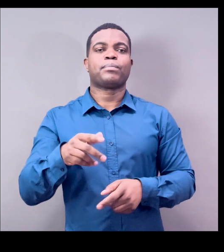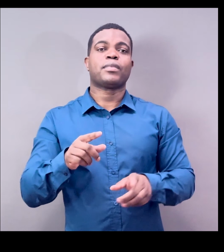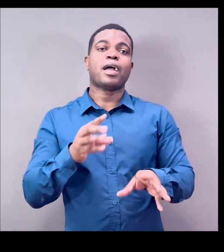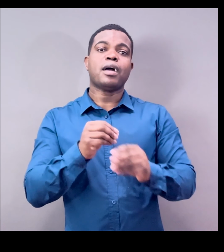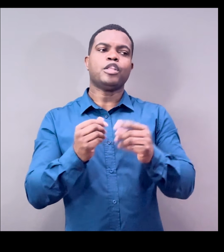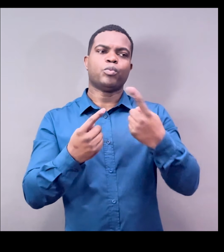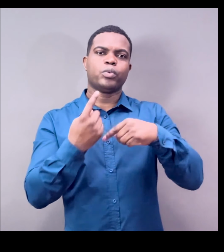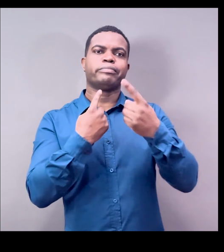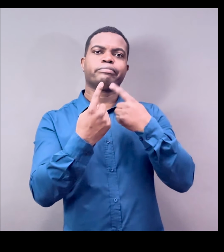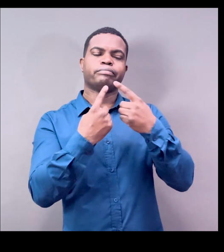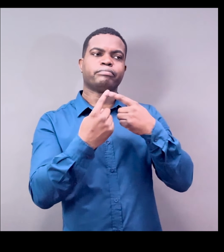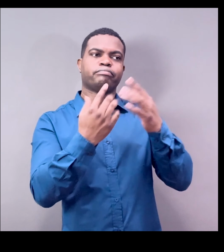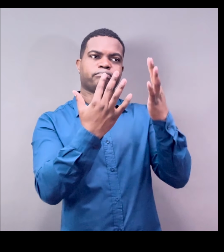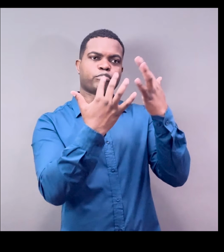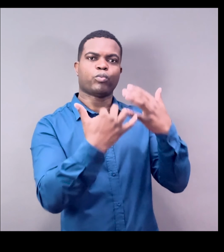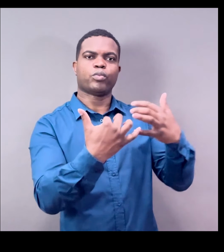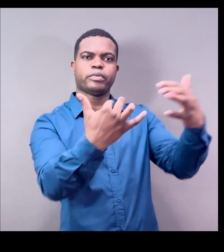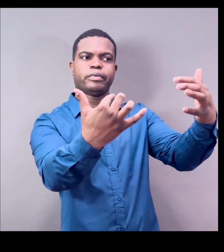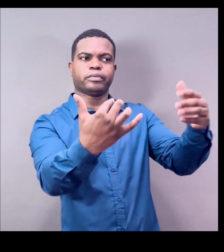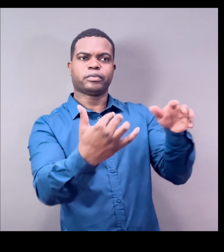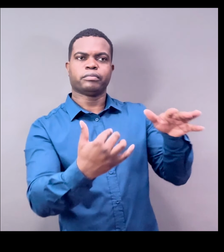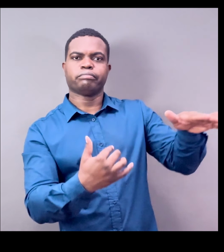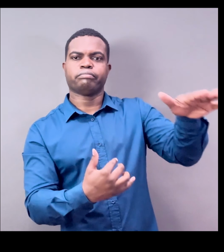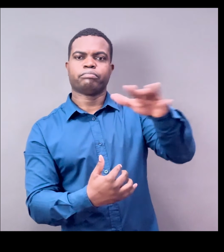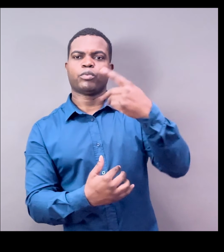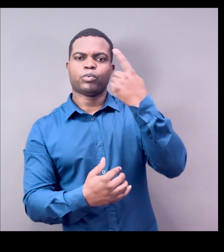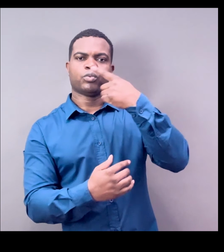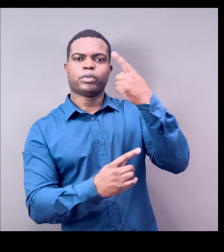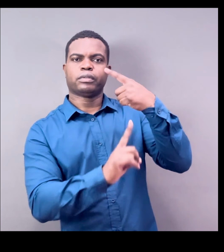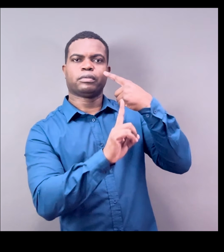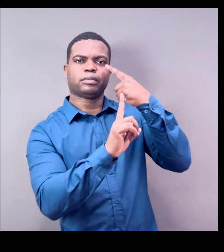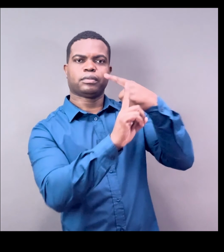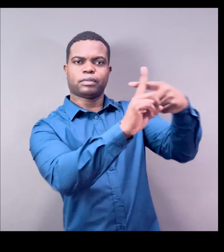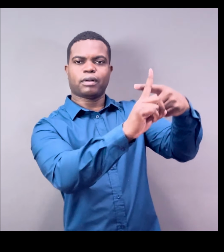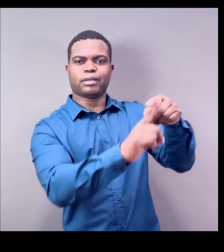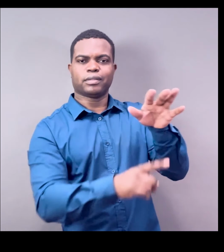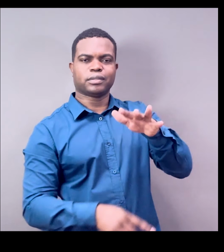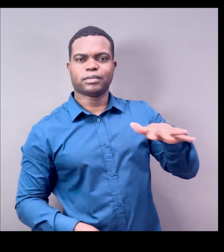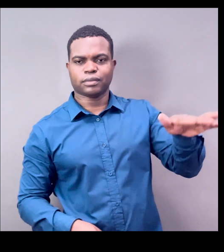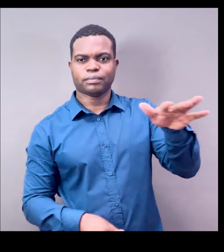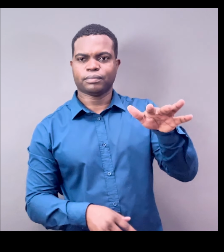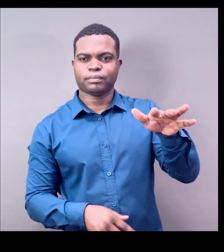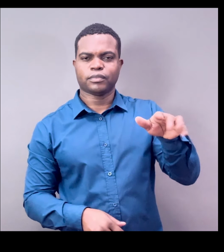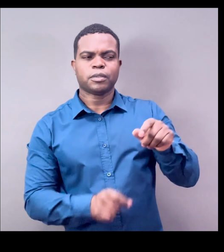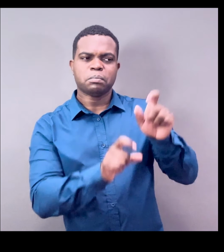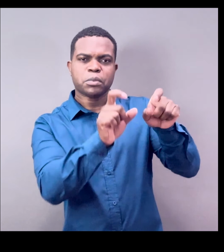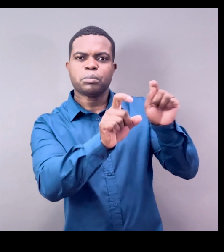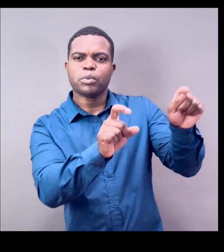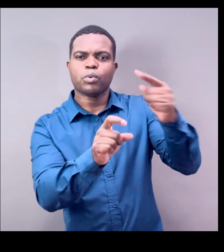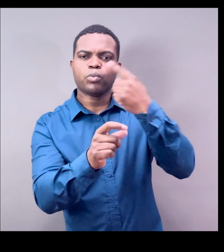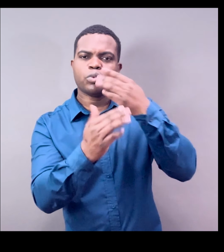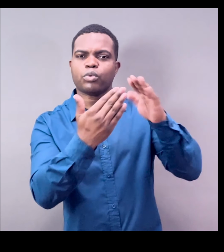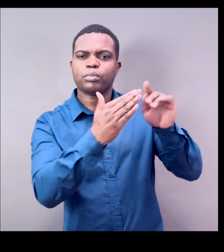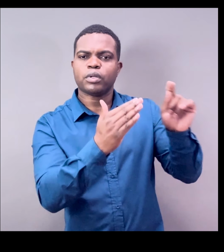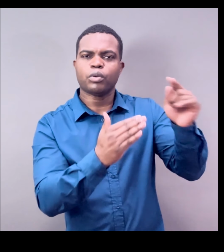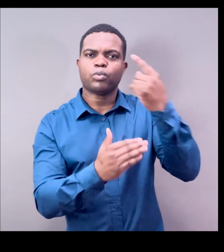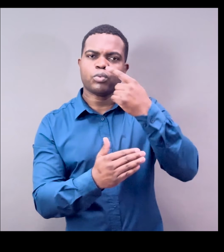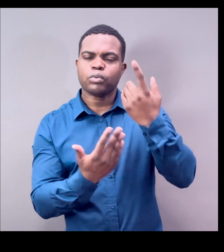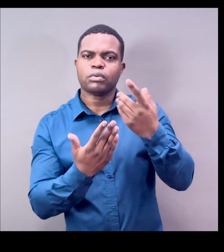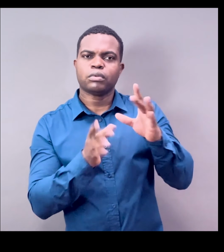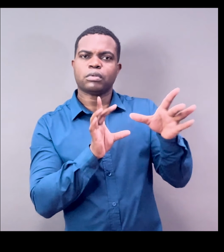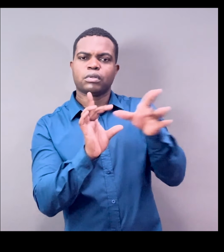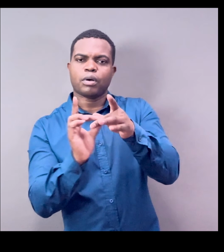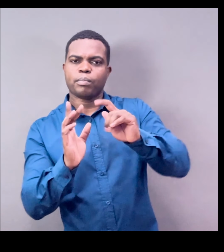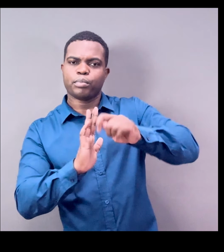talked about target audiences. Your target audiences are the people that your